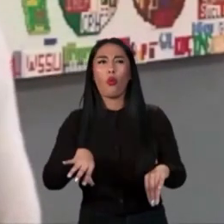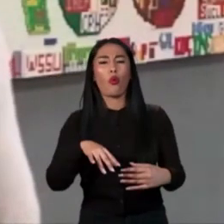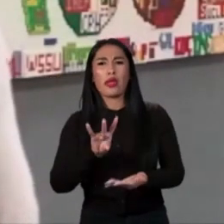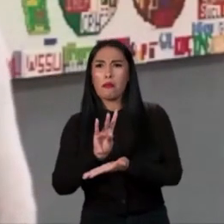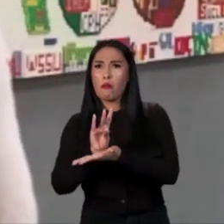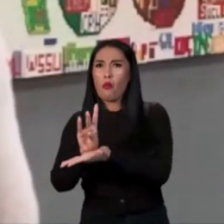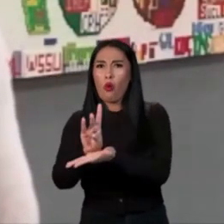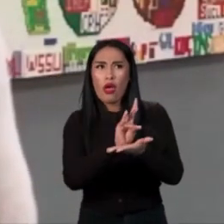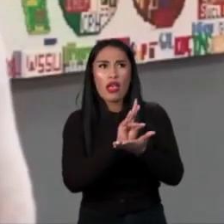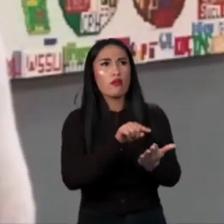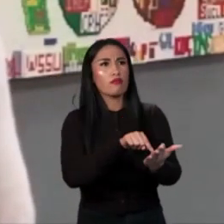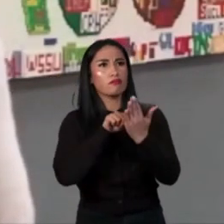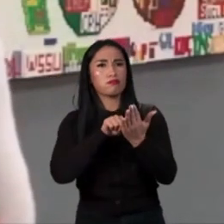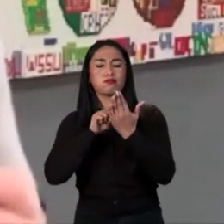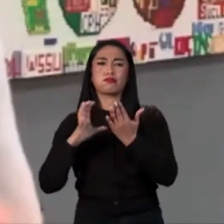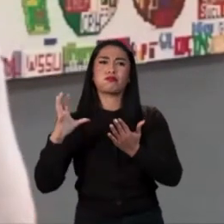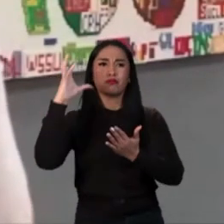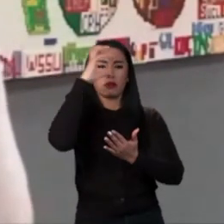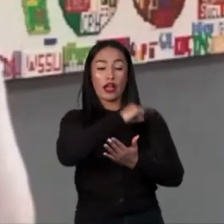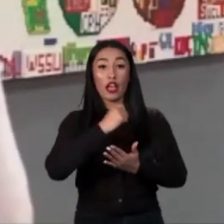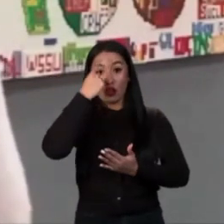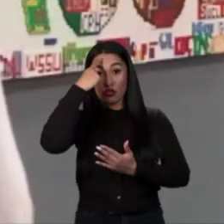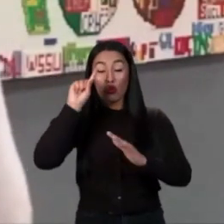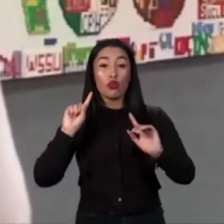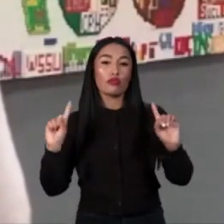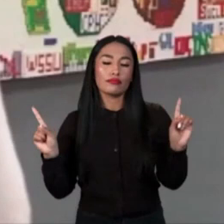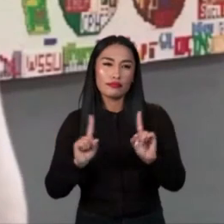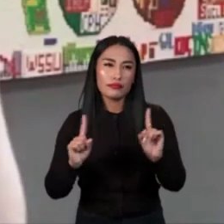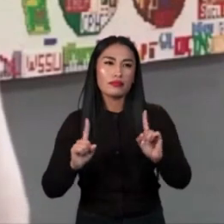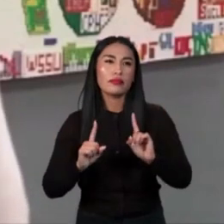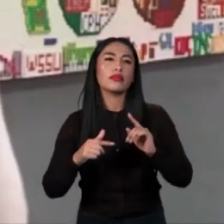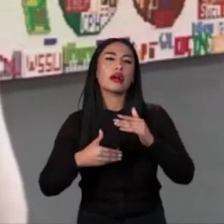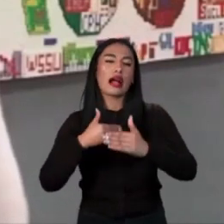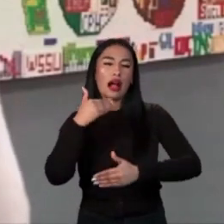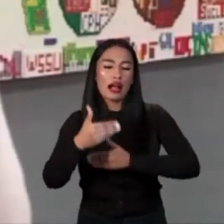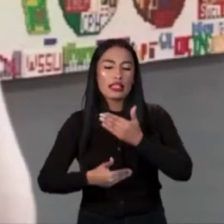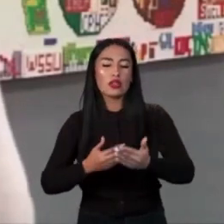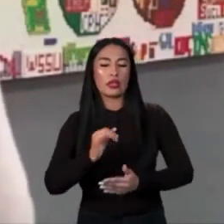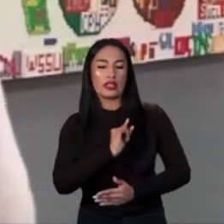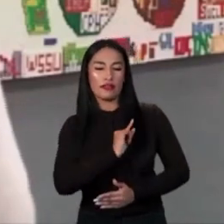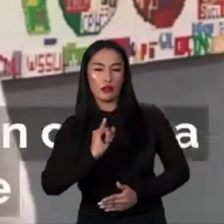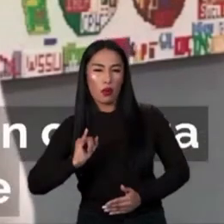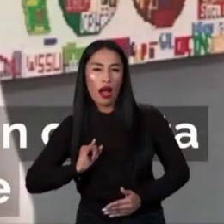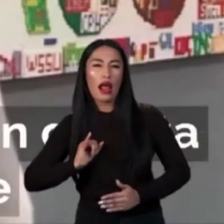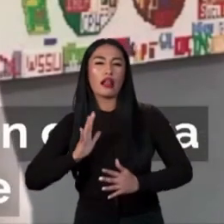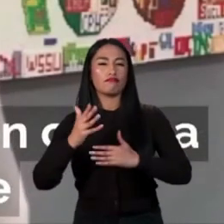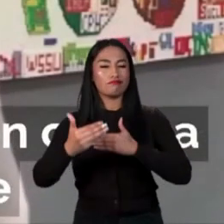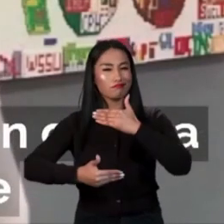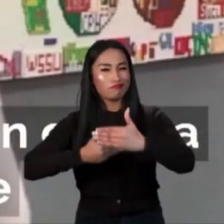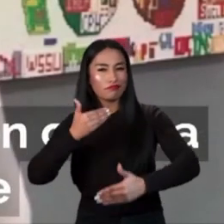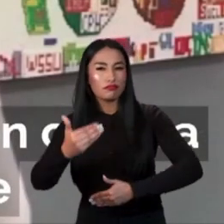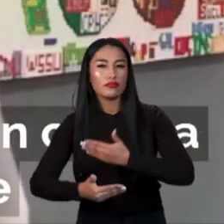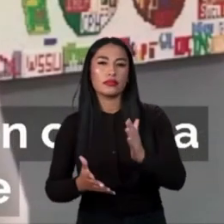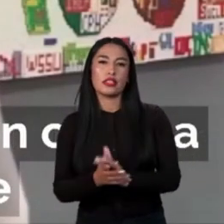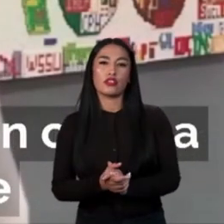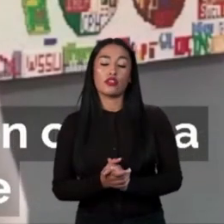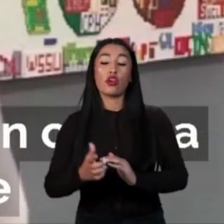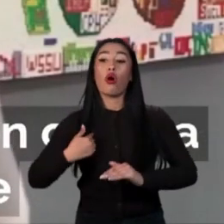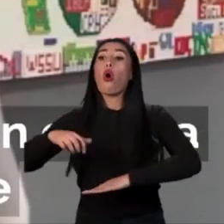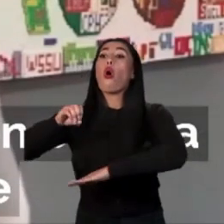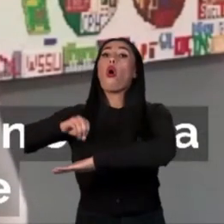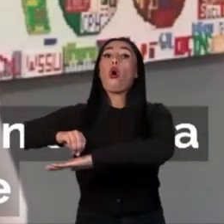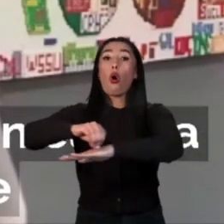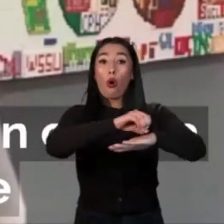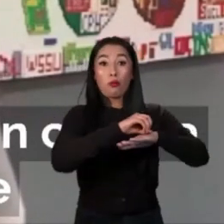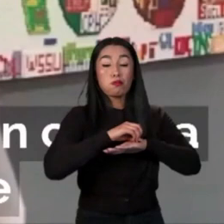not be able to see automatically at their individual campuses. We are